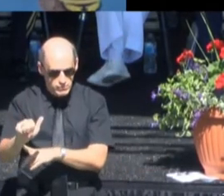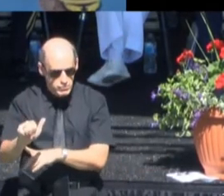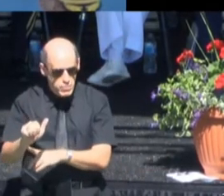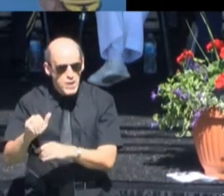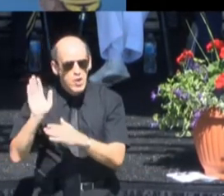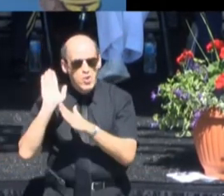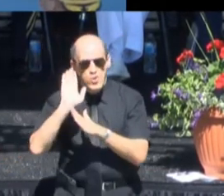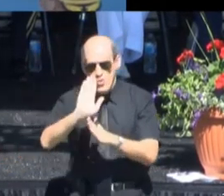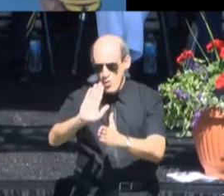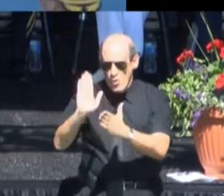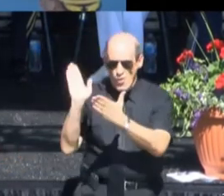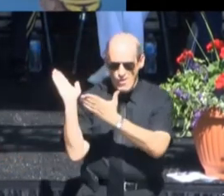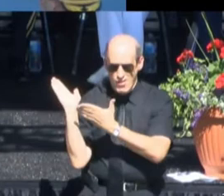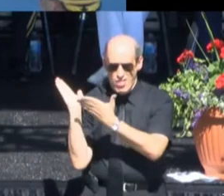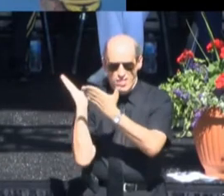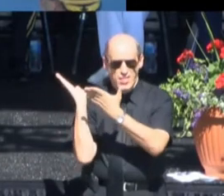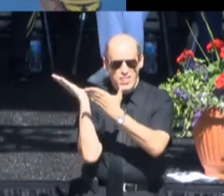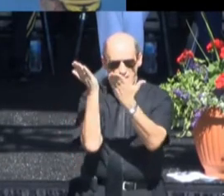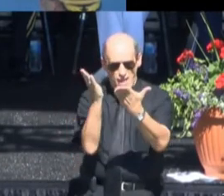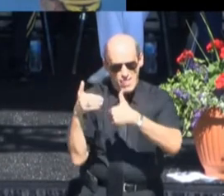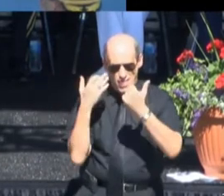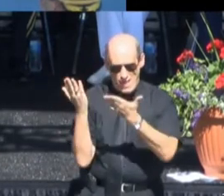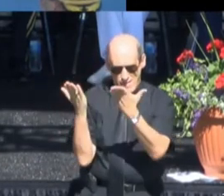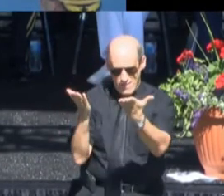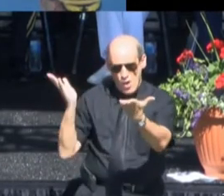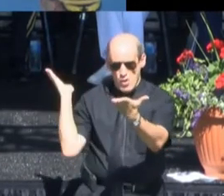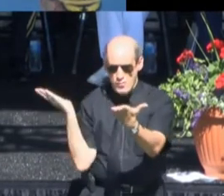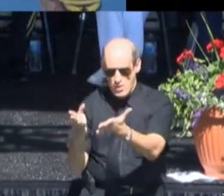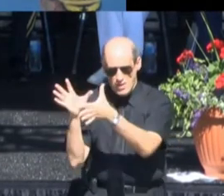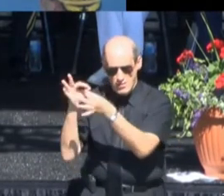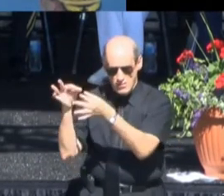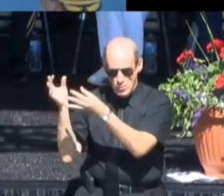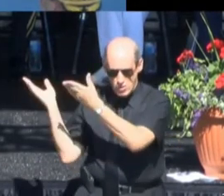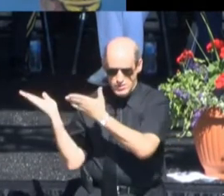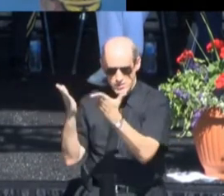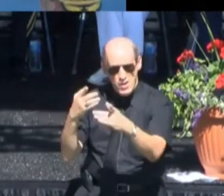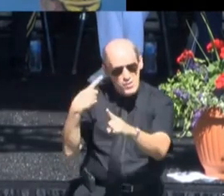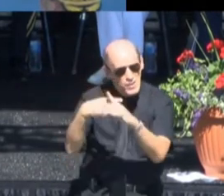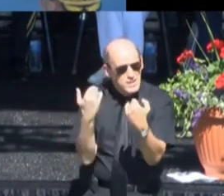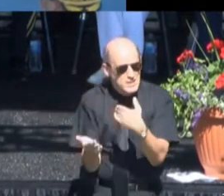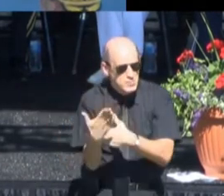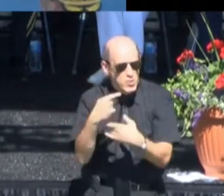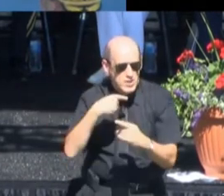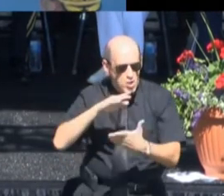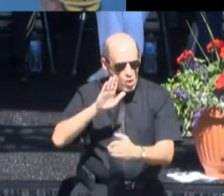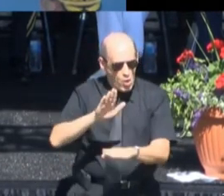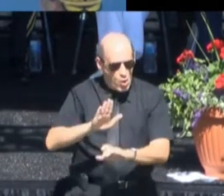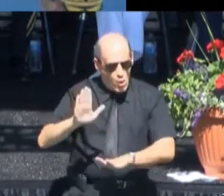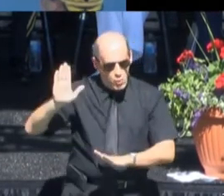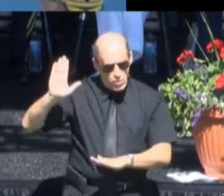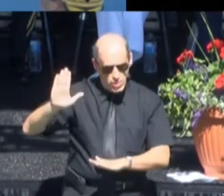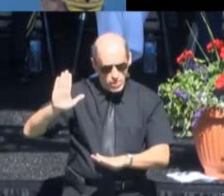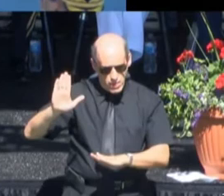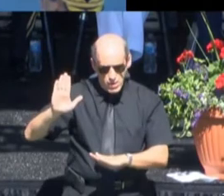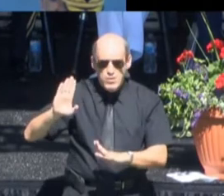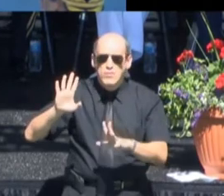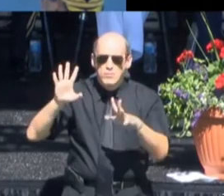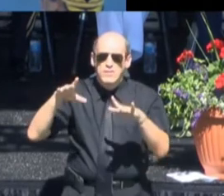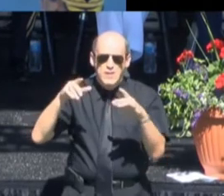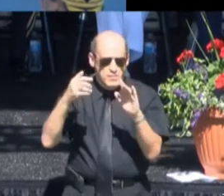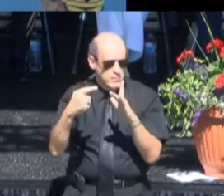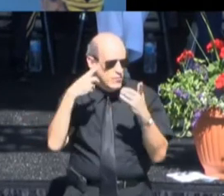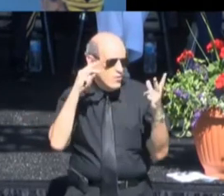Bring to life those words and the words and the oaths you will take this morning in the presence of your friends, your